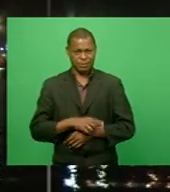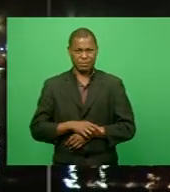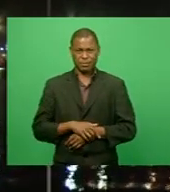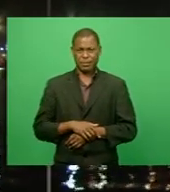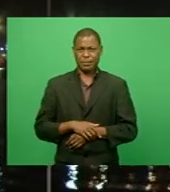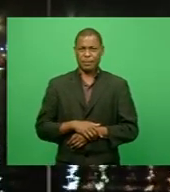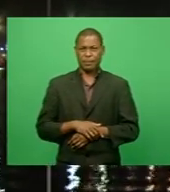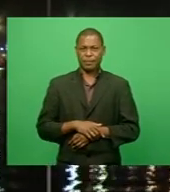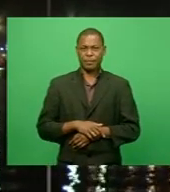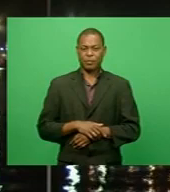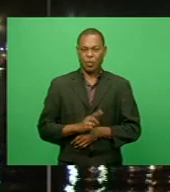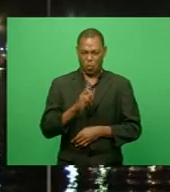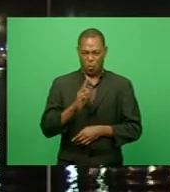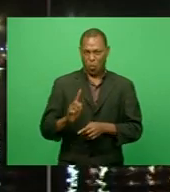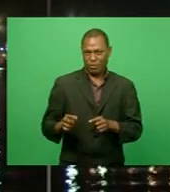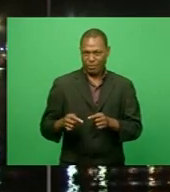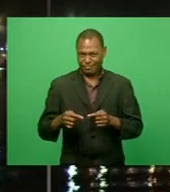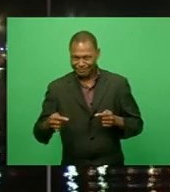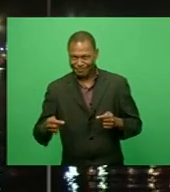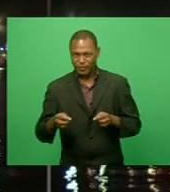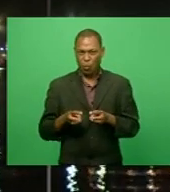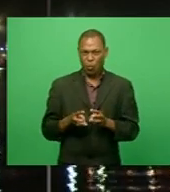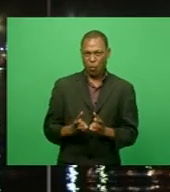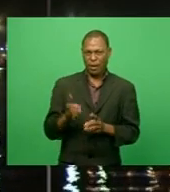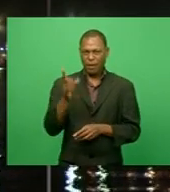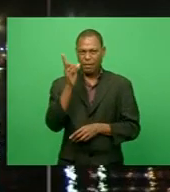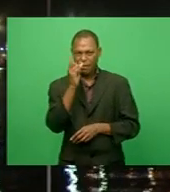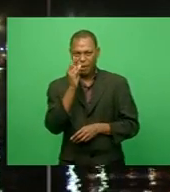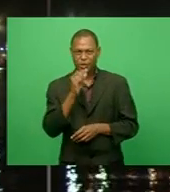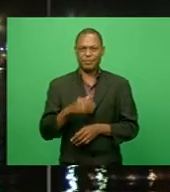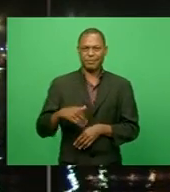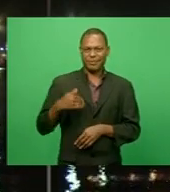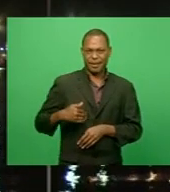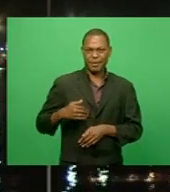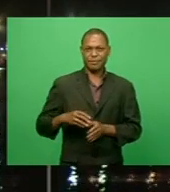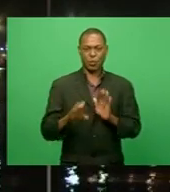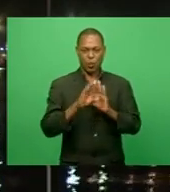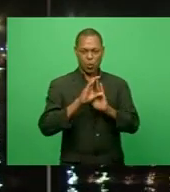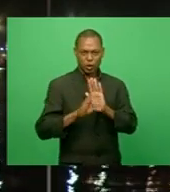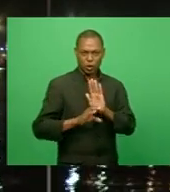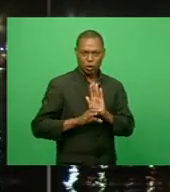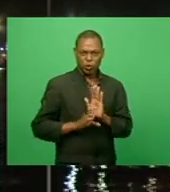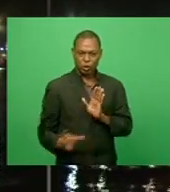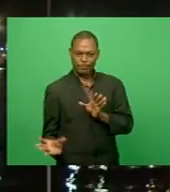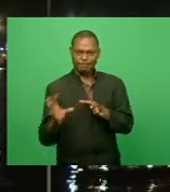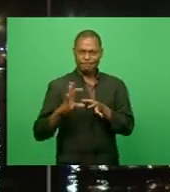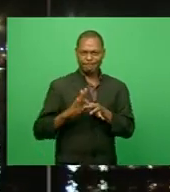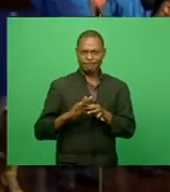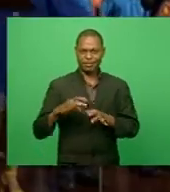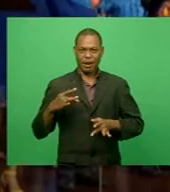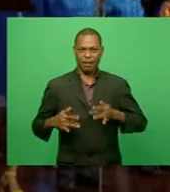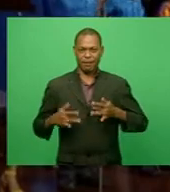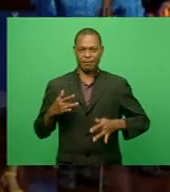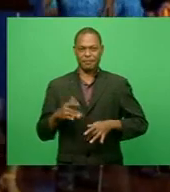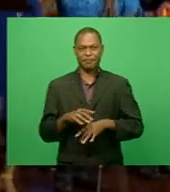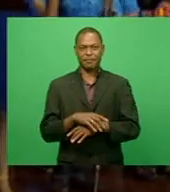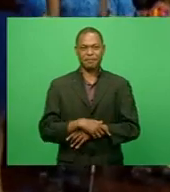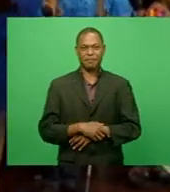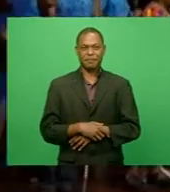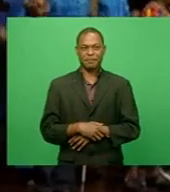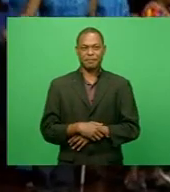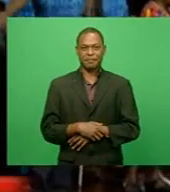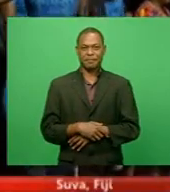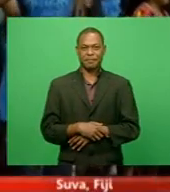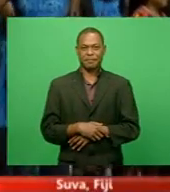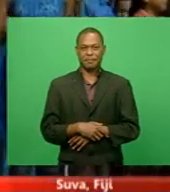is just one way Fijians live the principles of the Constitution by bringing it to life. The